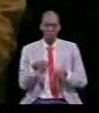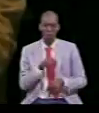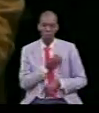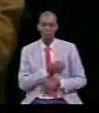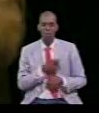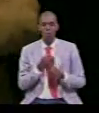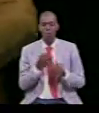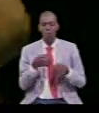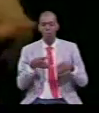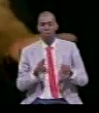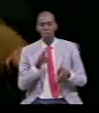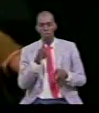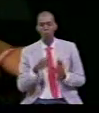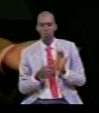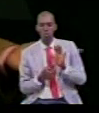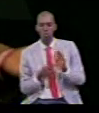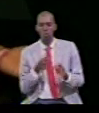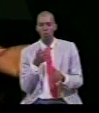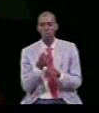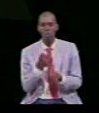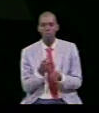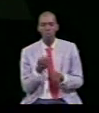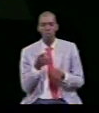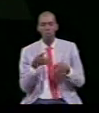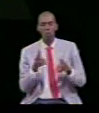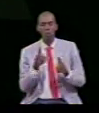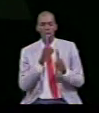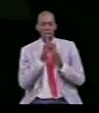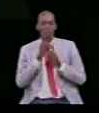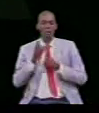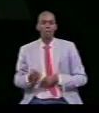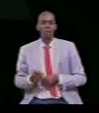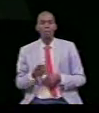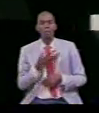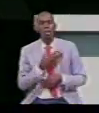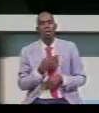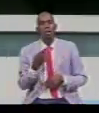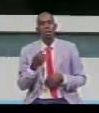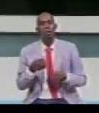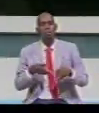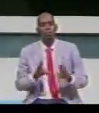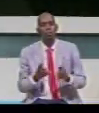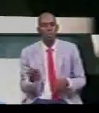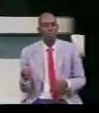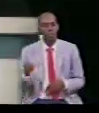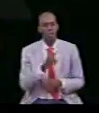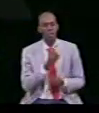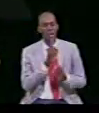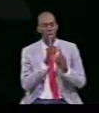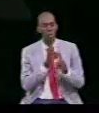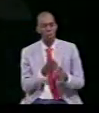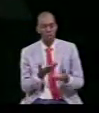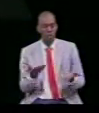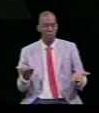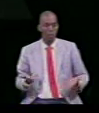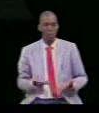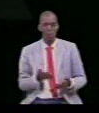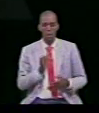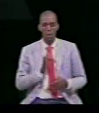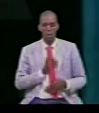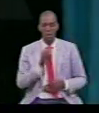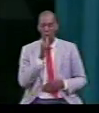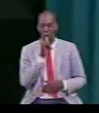position themselves and the way they respond and the way they say, here am I